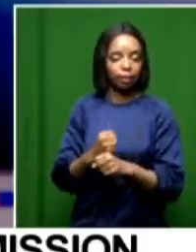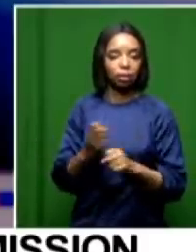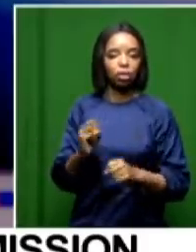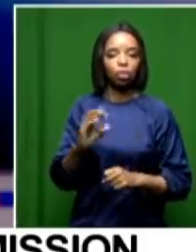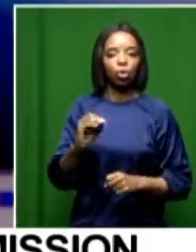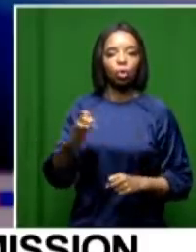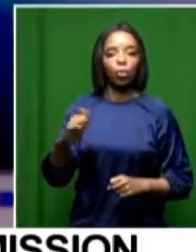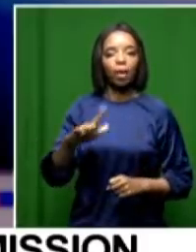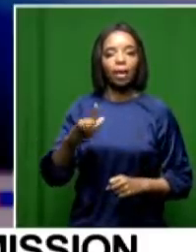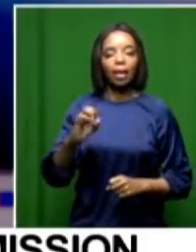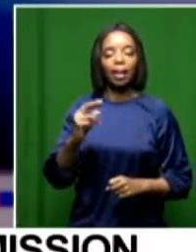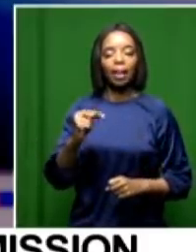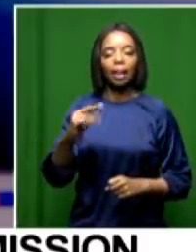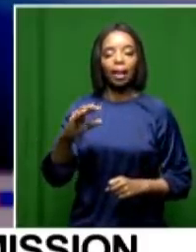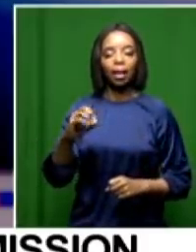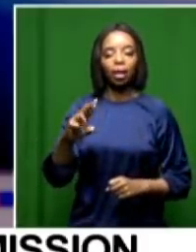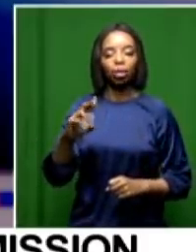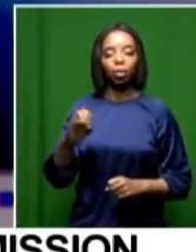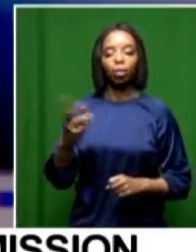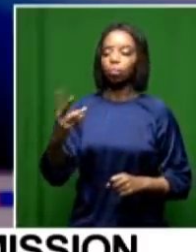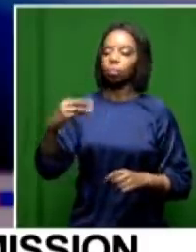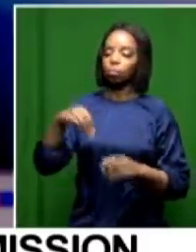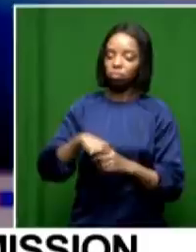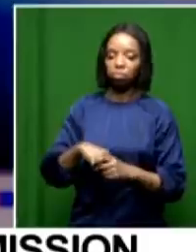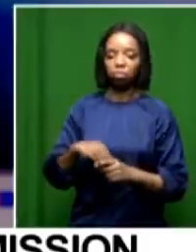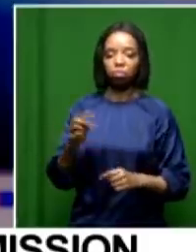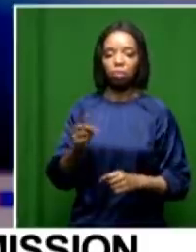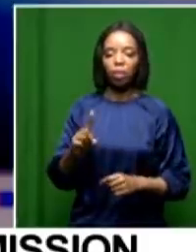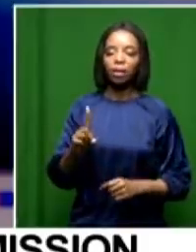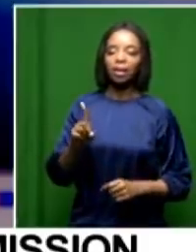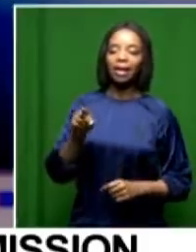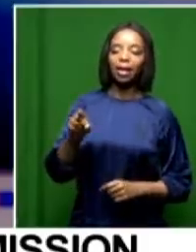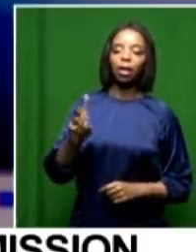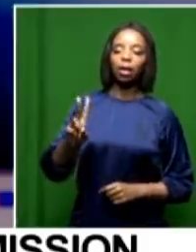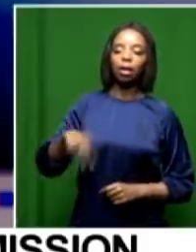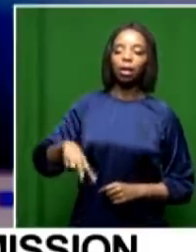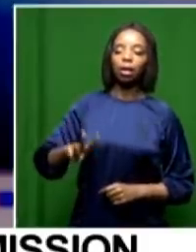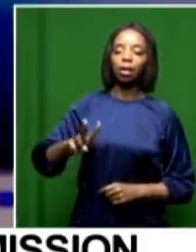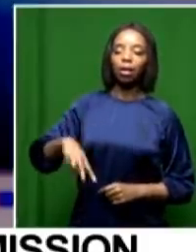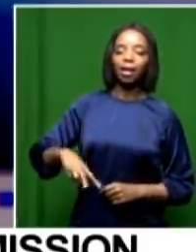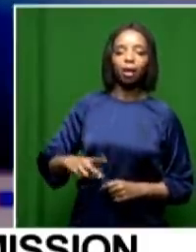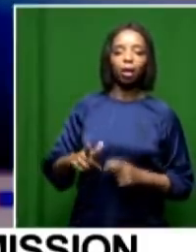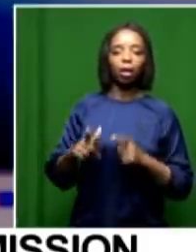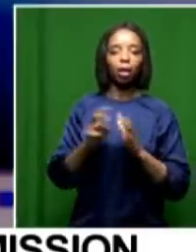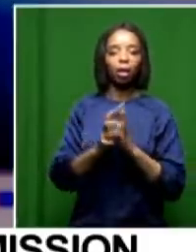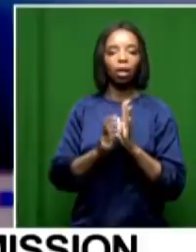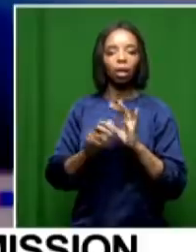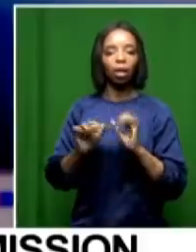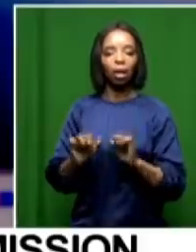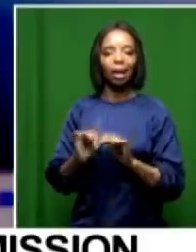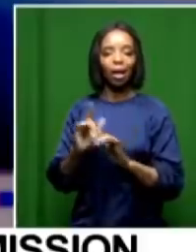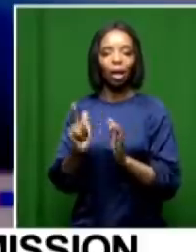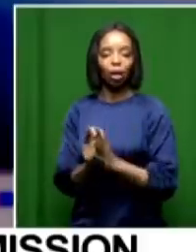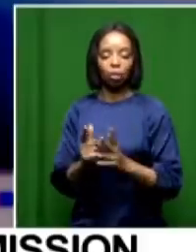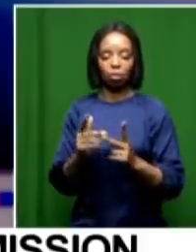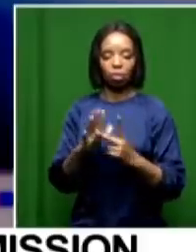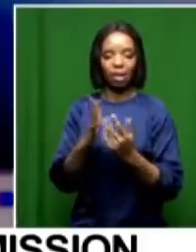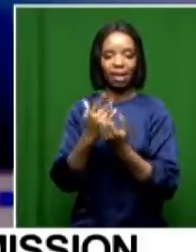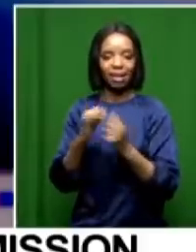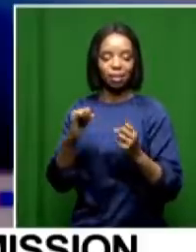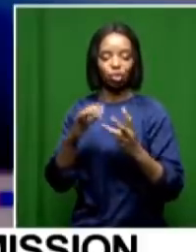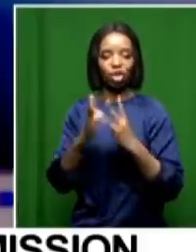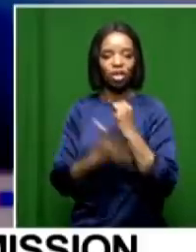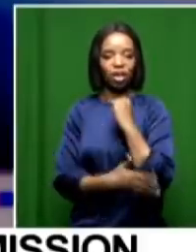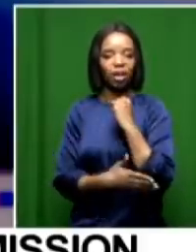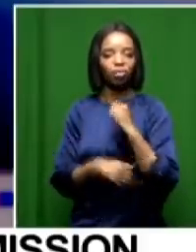global imperialist multinational companies which undermine the sovereignty of states, undermine the rule of law, and undermine democracies by bribing them